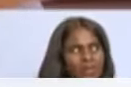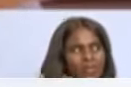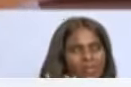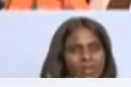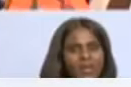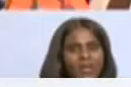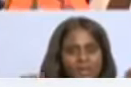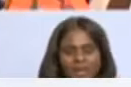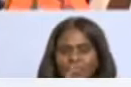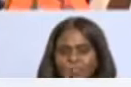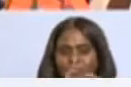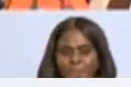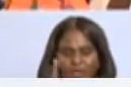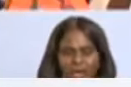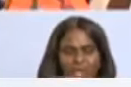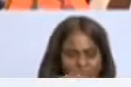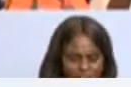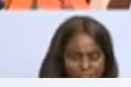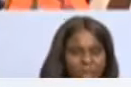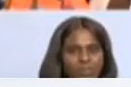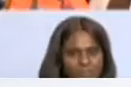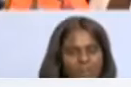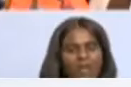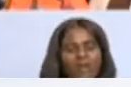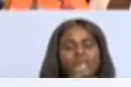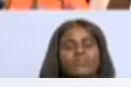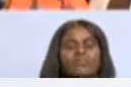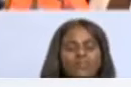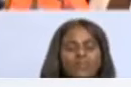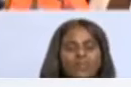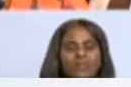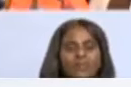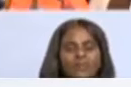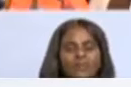differences, but they're working together.